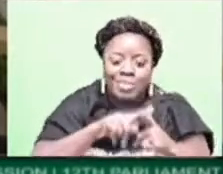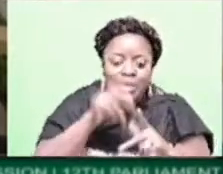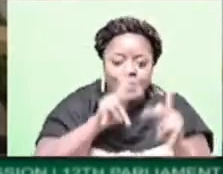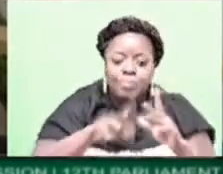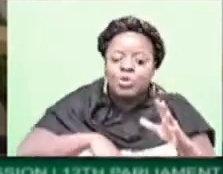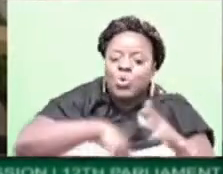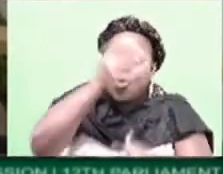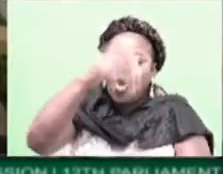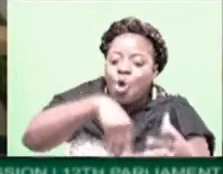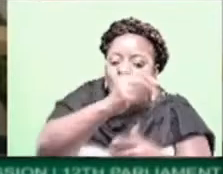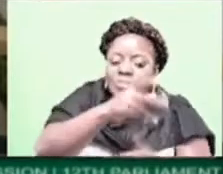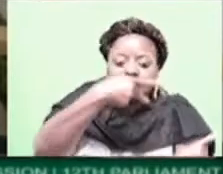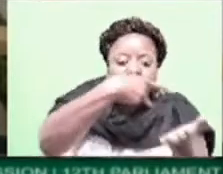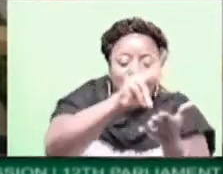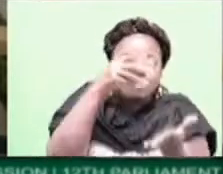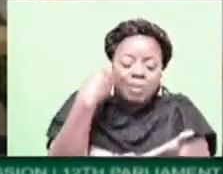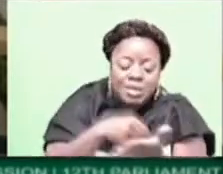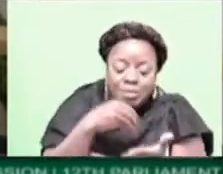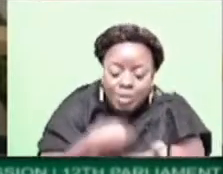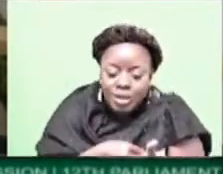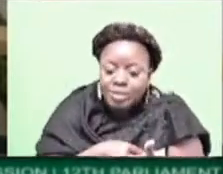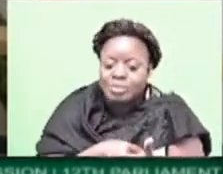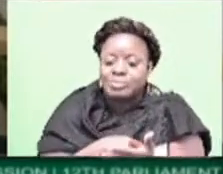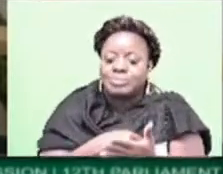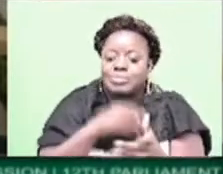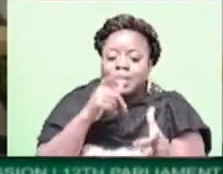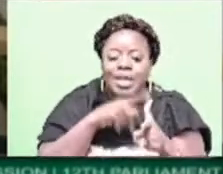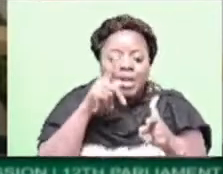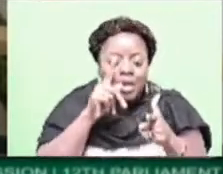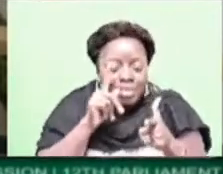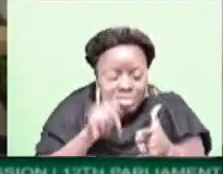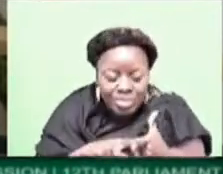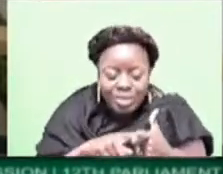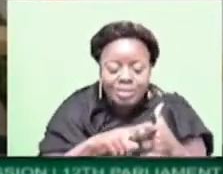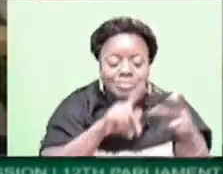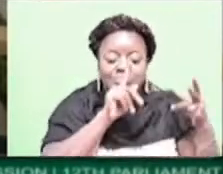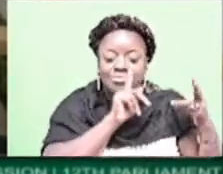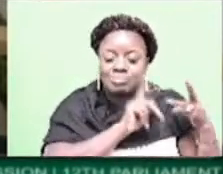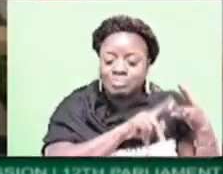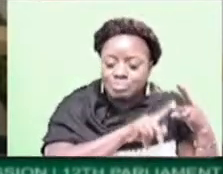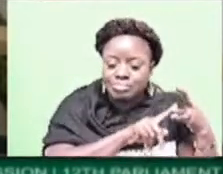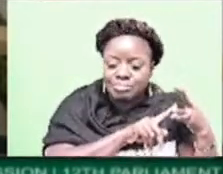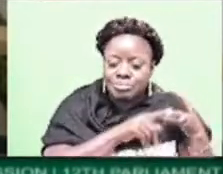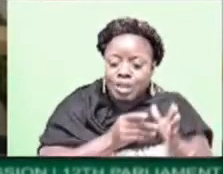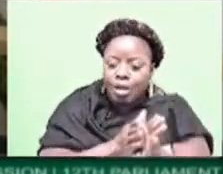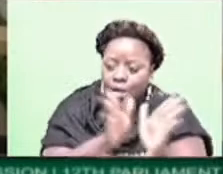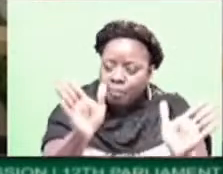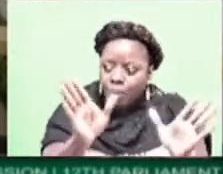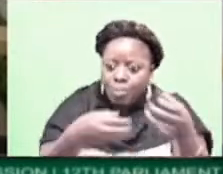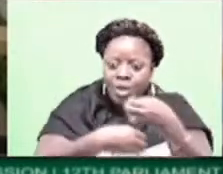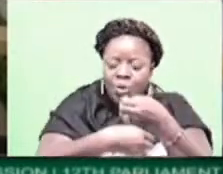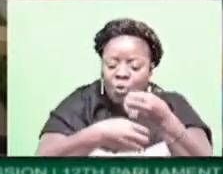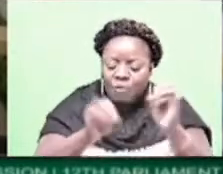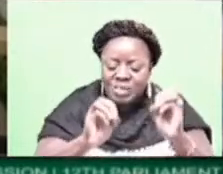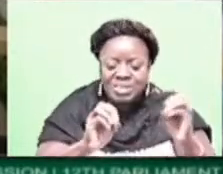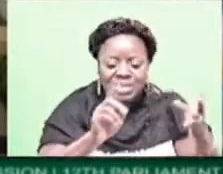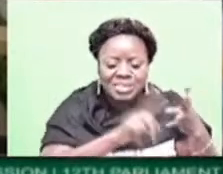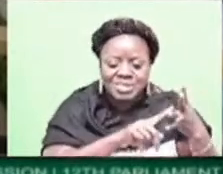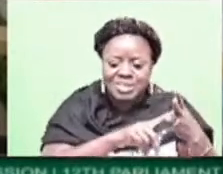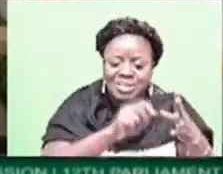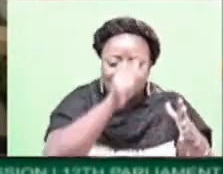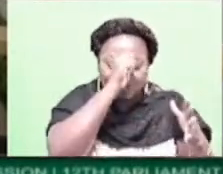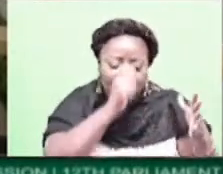in terms of also making other areas, in terms of public offices, in terms of private